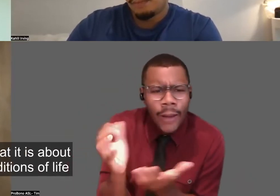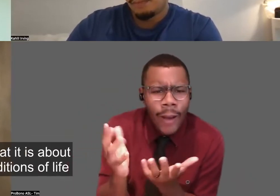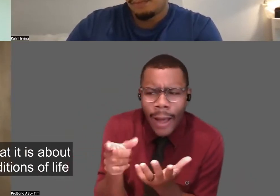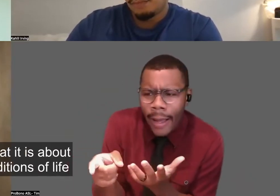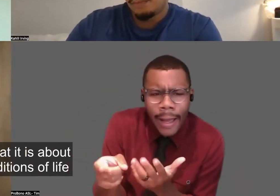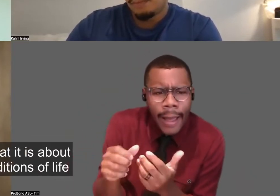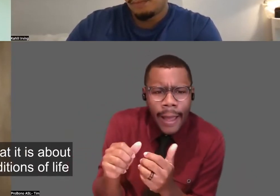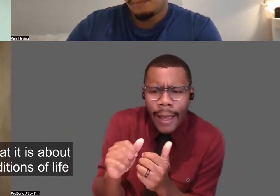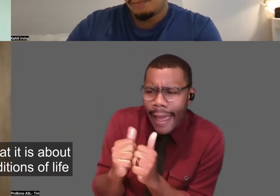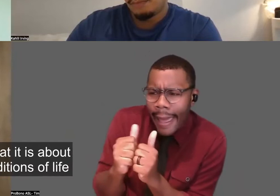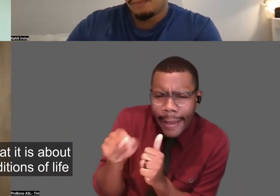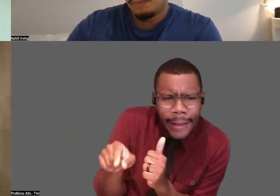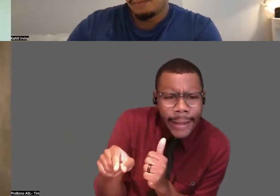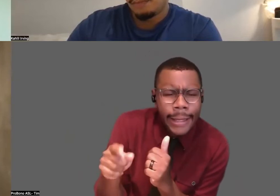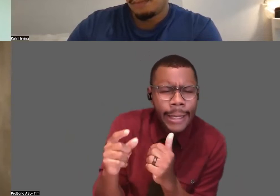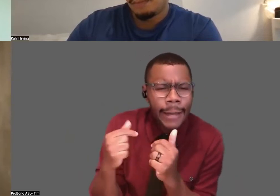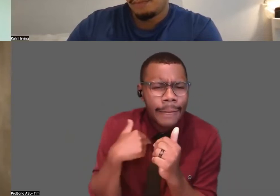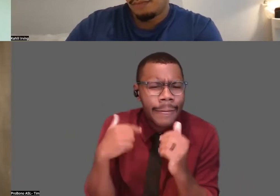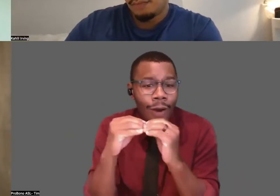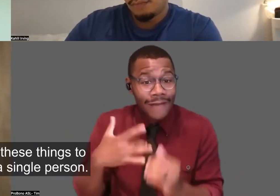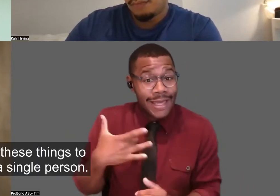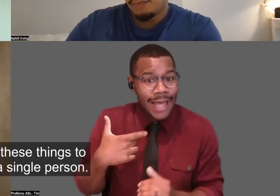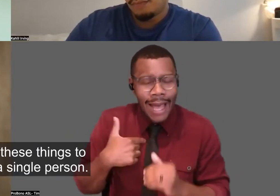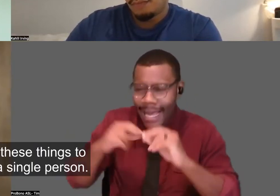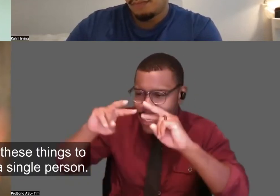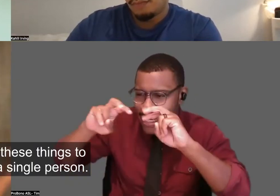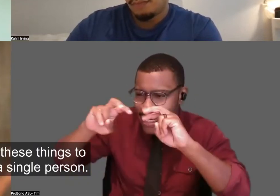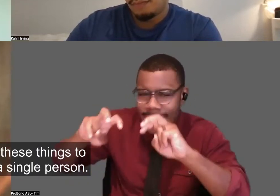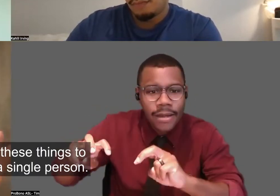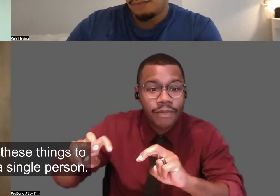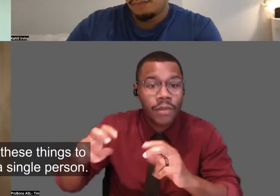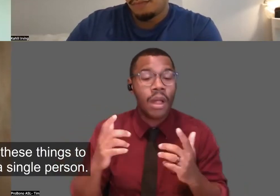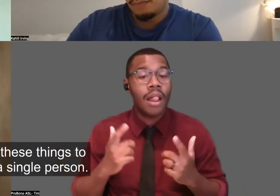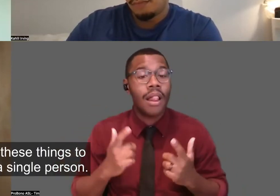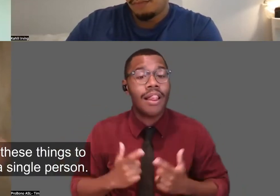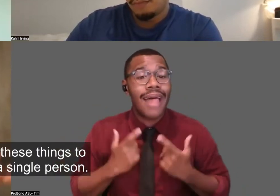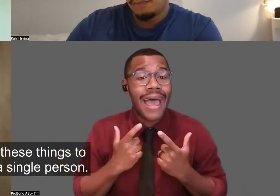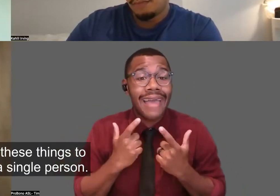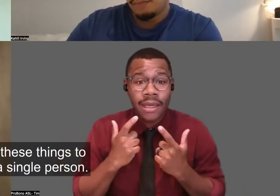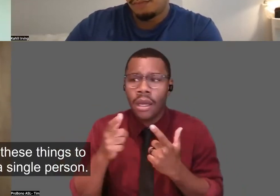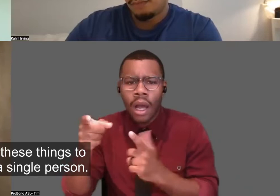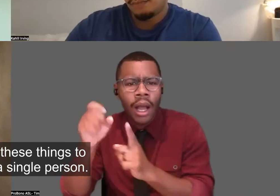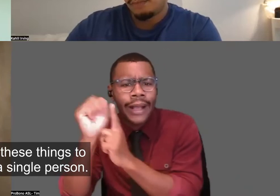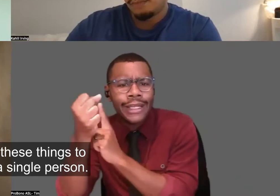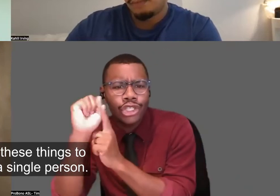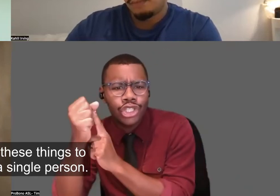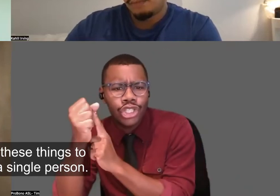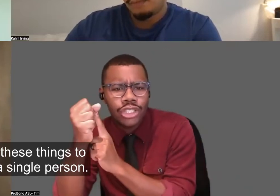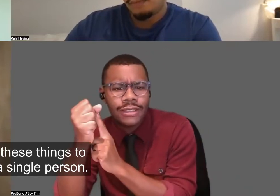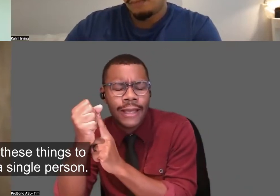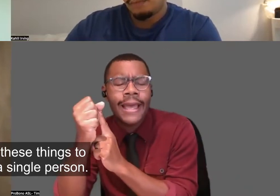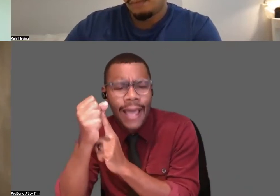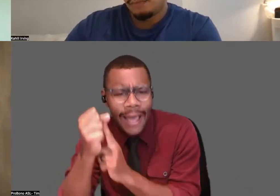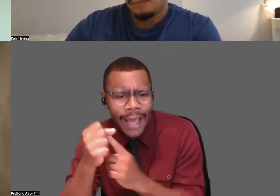the conditions of life that cause these things to emerge in a